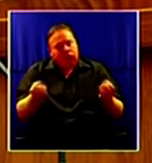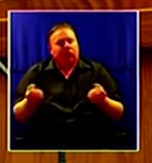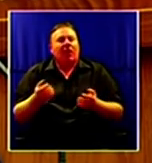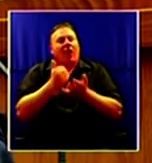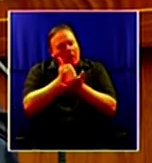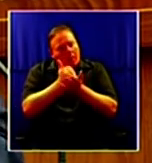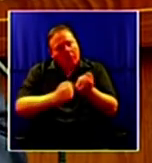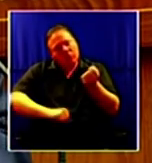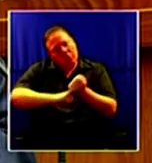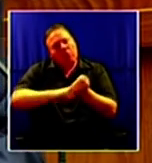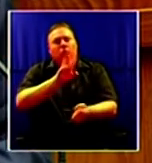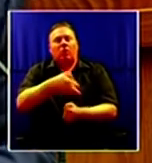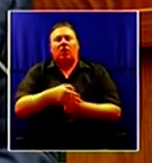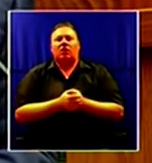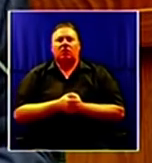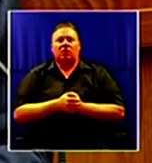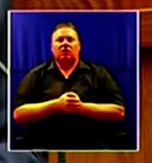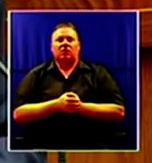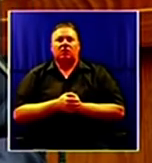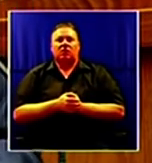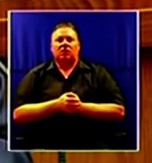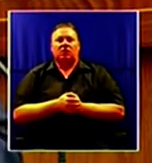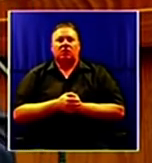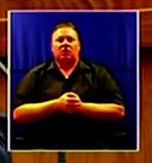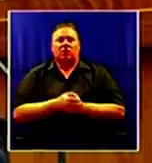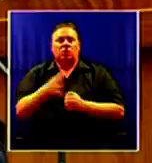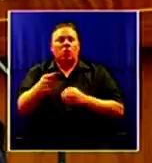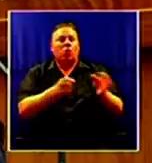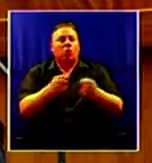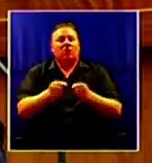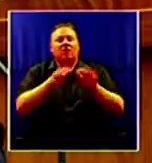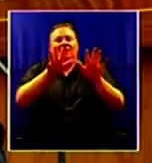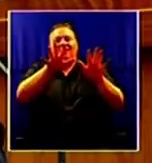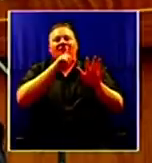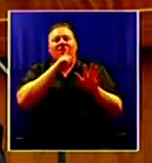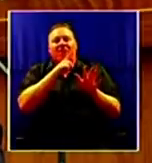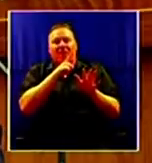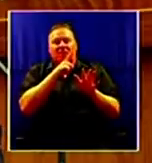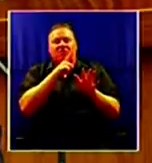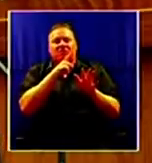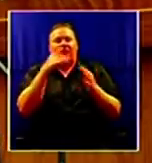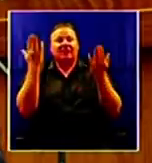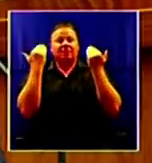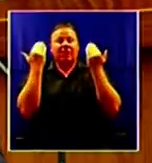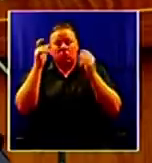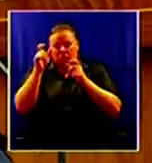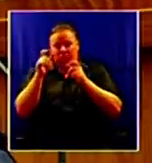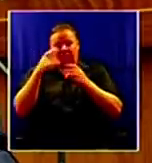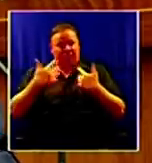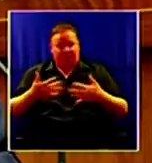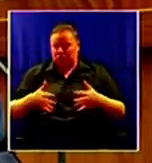of approximately 10,000 experienced extension officers.